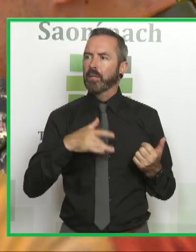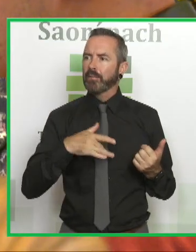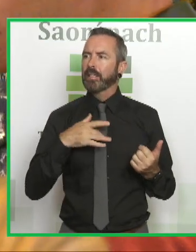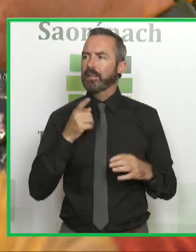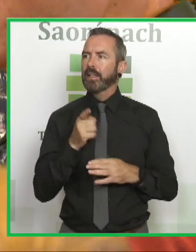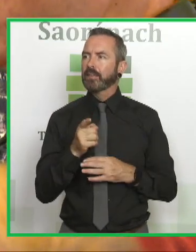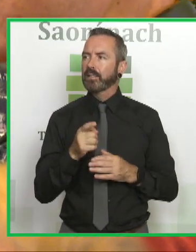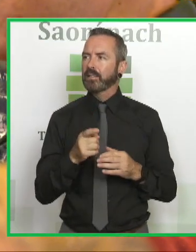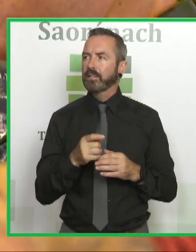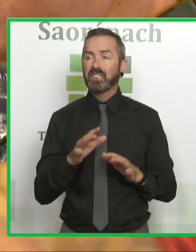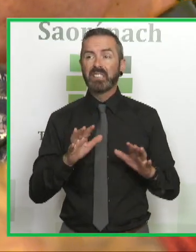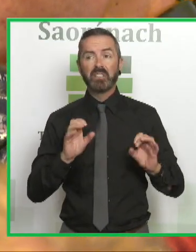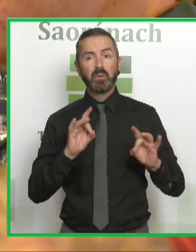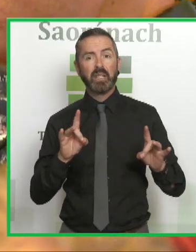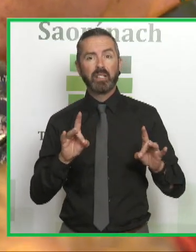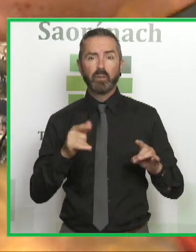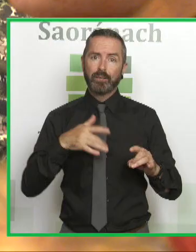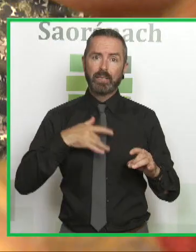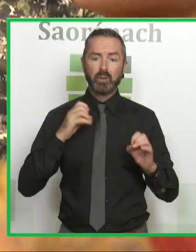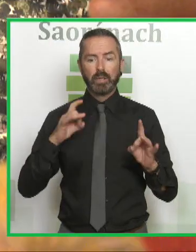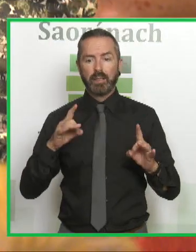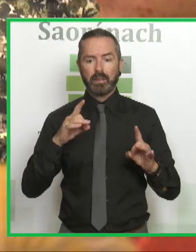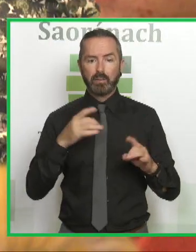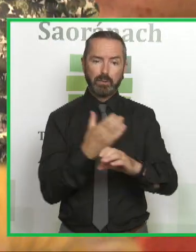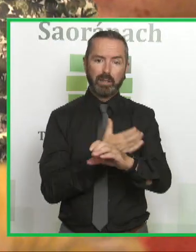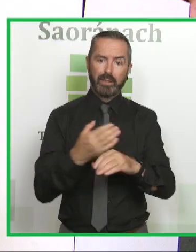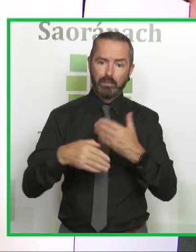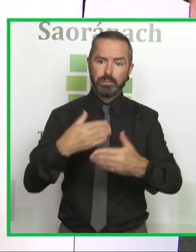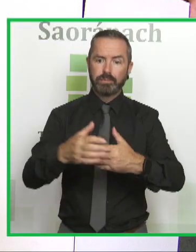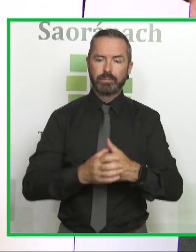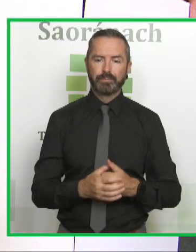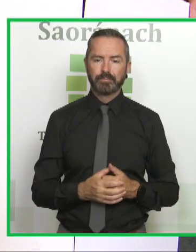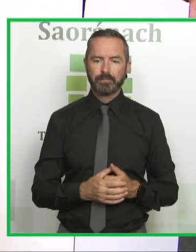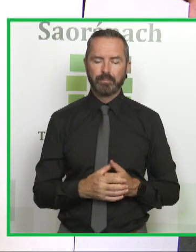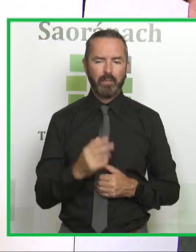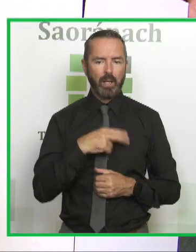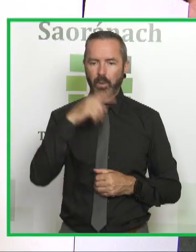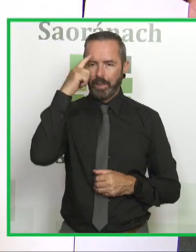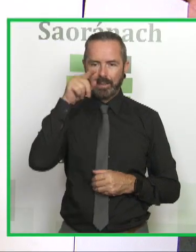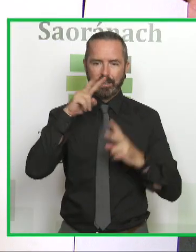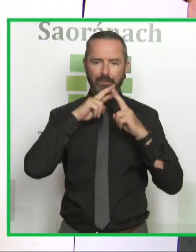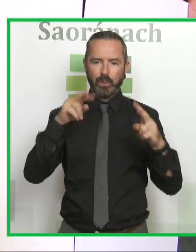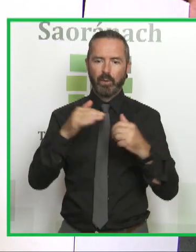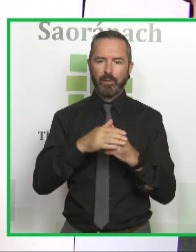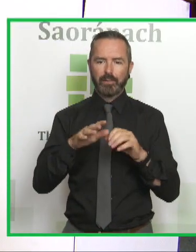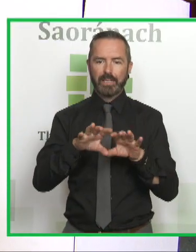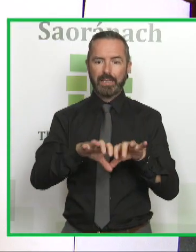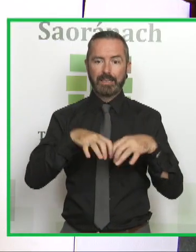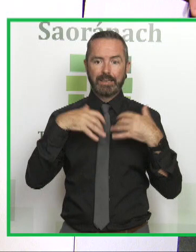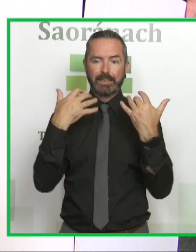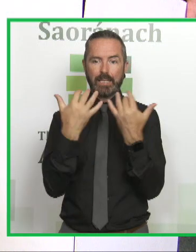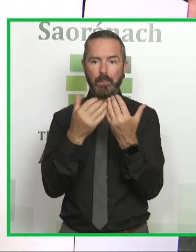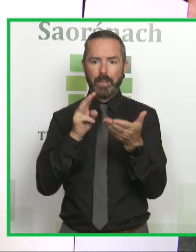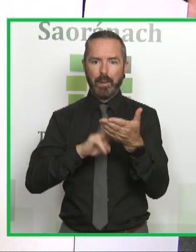created, sure, it's okay, and, you know, we'll stick with what we have. And I don't think that's the view of the Assembly members at this